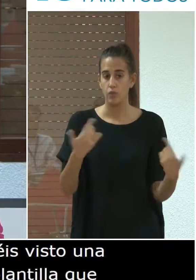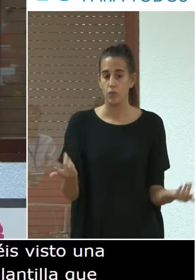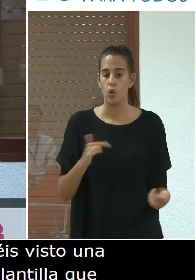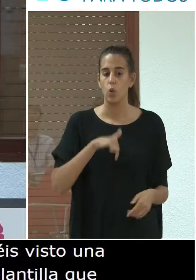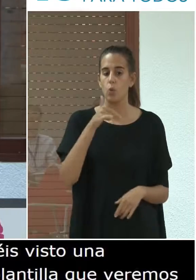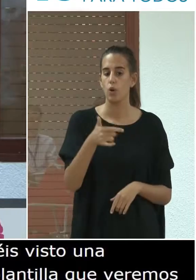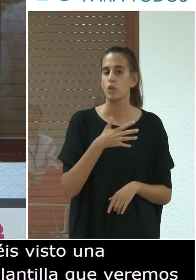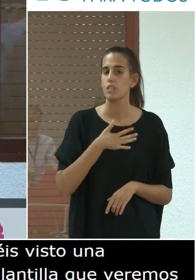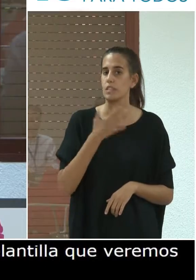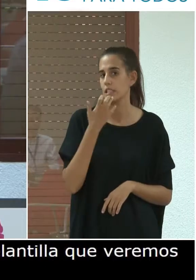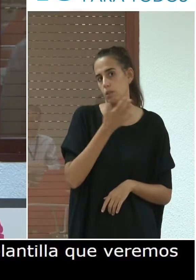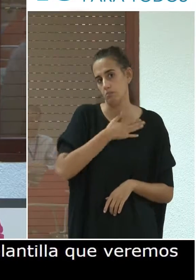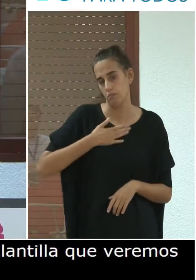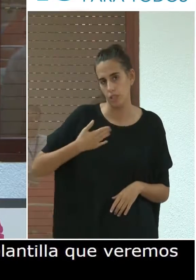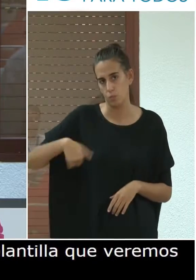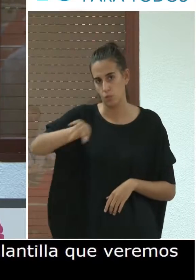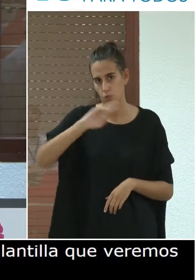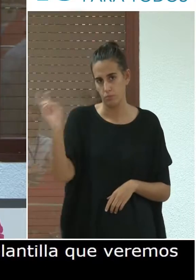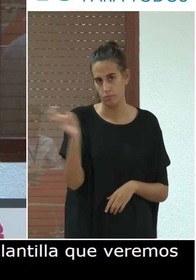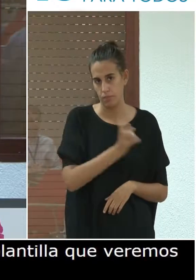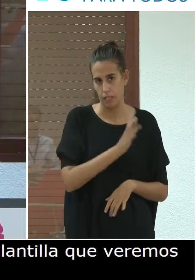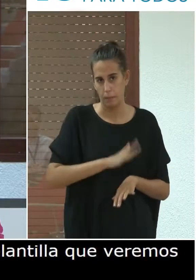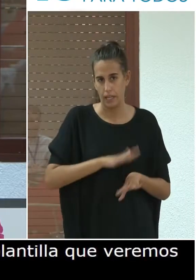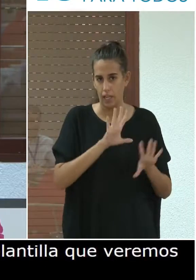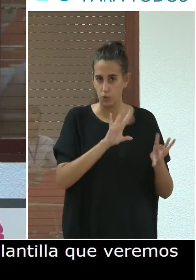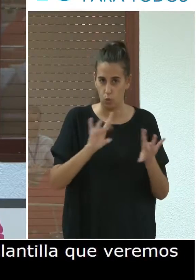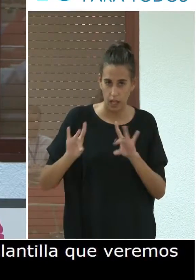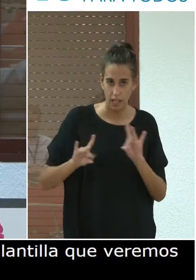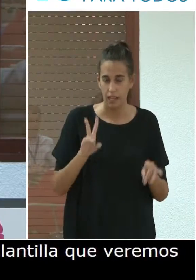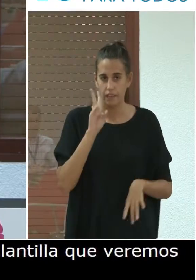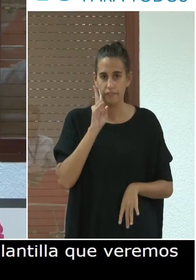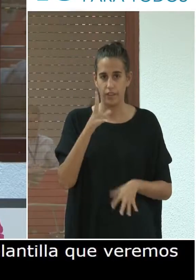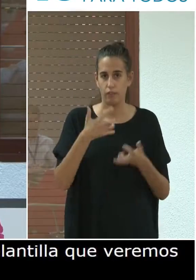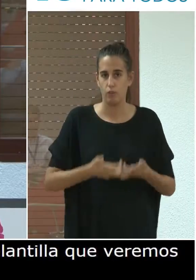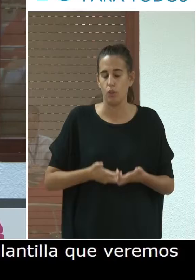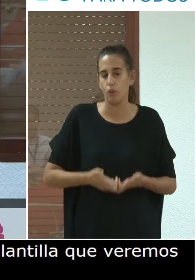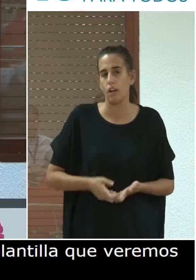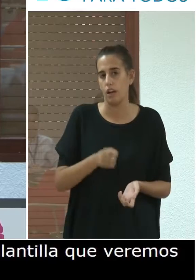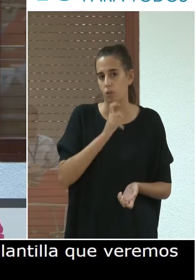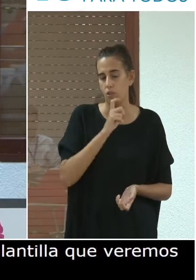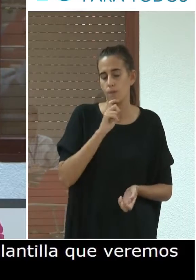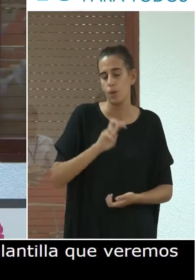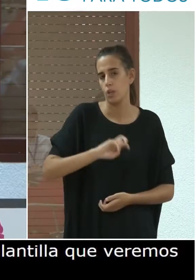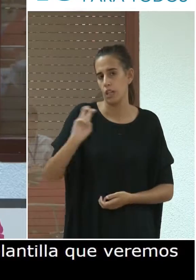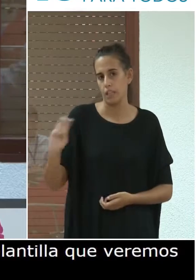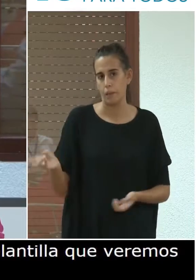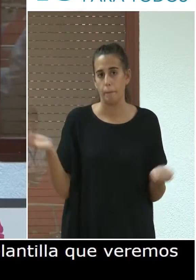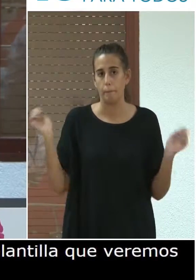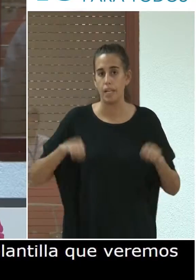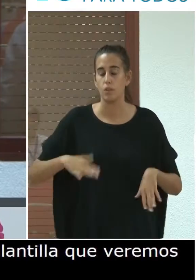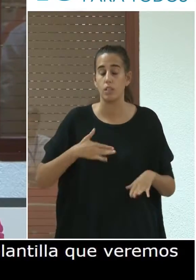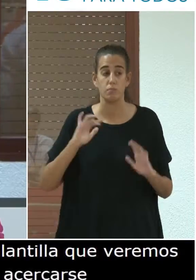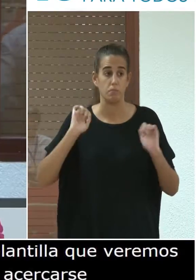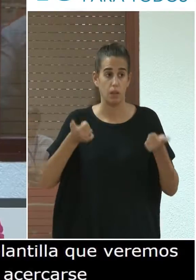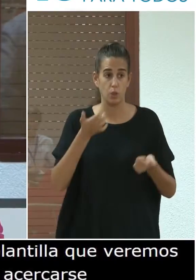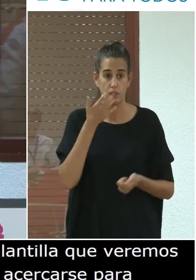solution. And then if you'd like, you can come up and see how it works, touch it, etc. Okay, so